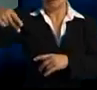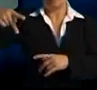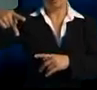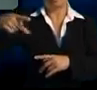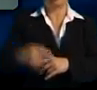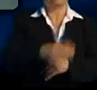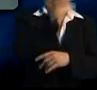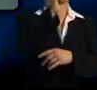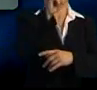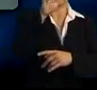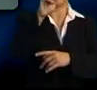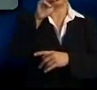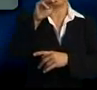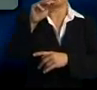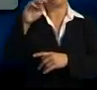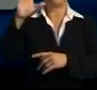calcium carbonate,